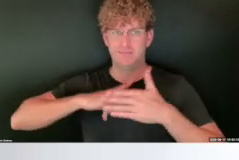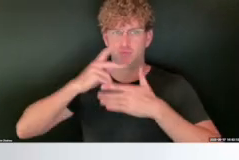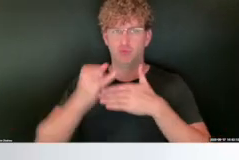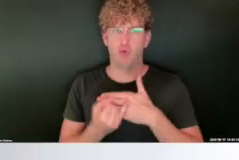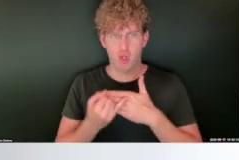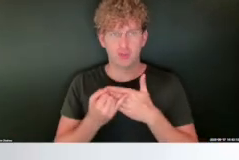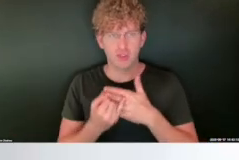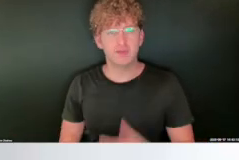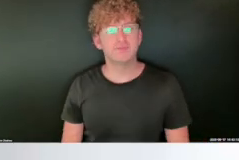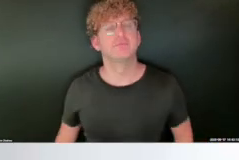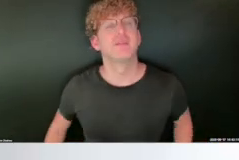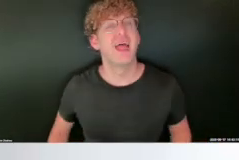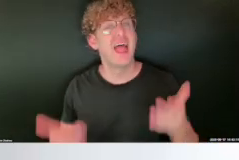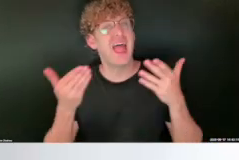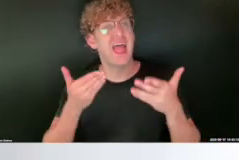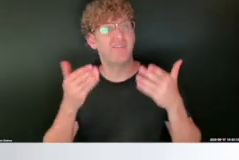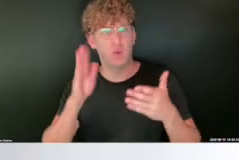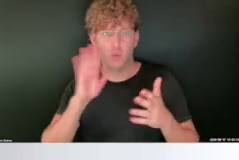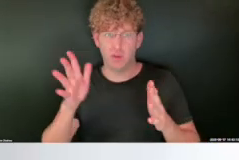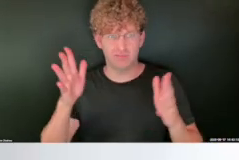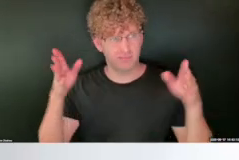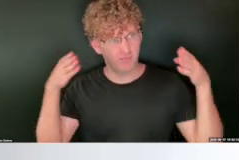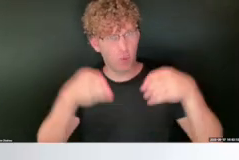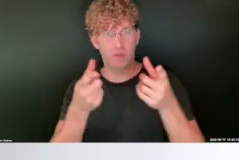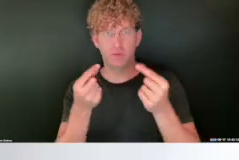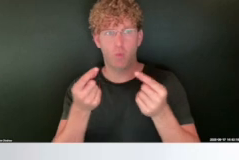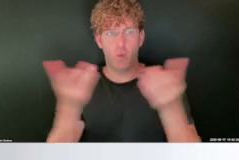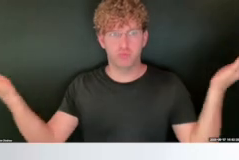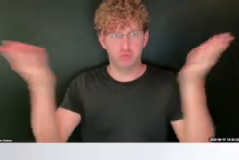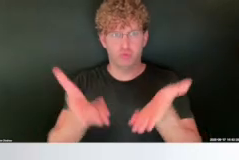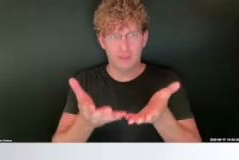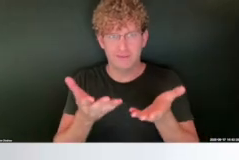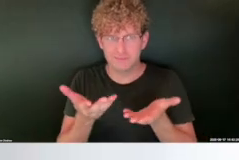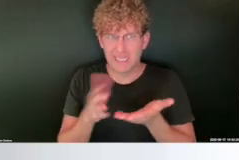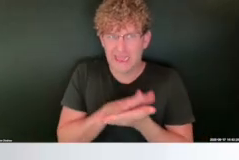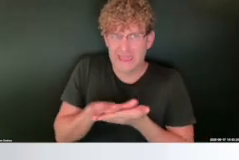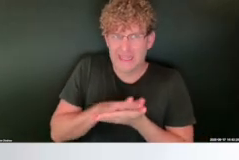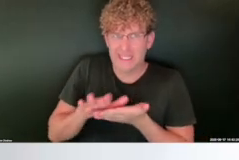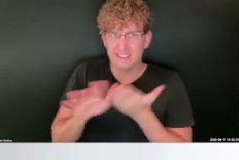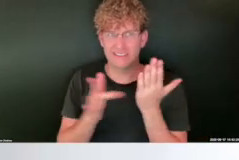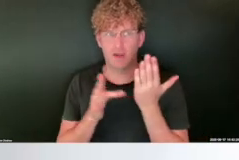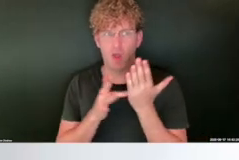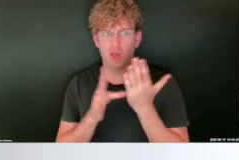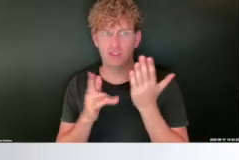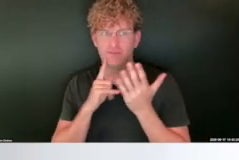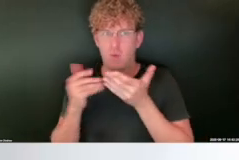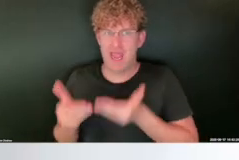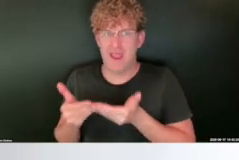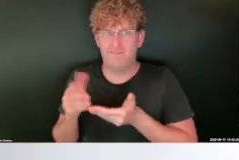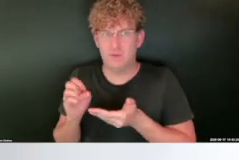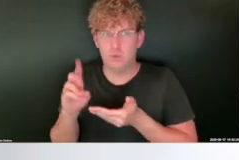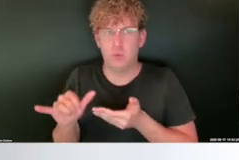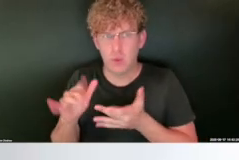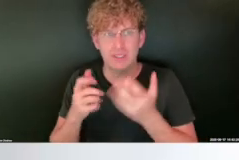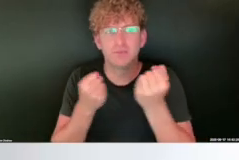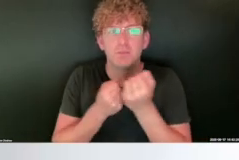on bringing cleaner technologies to the heavy-duty sector and supporting the state's air quality and climate change goals. All of these